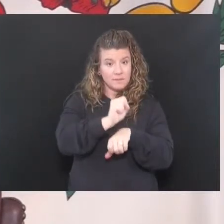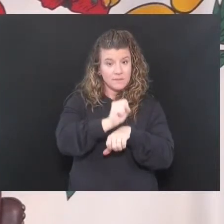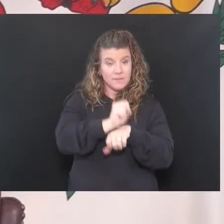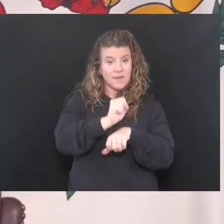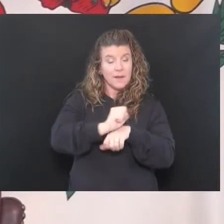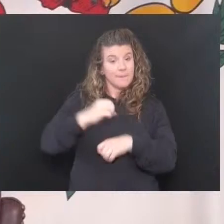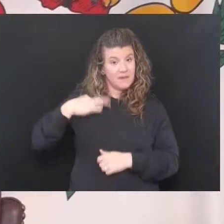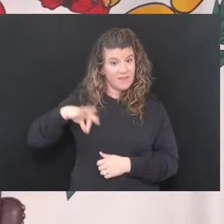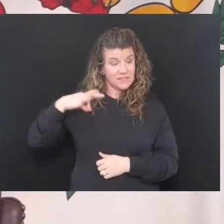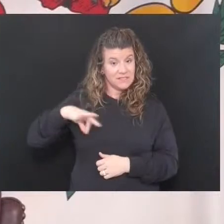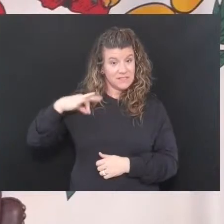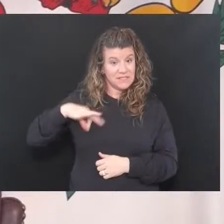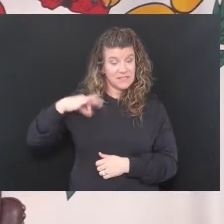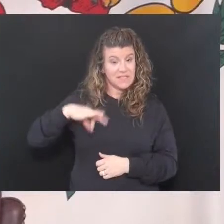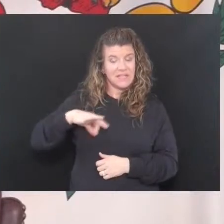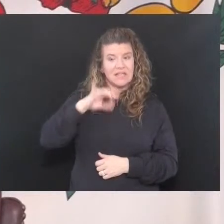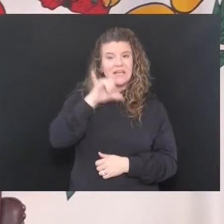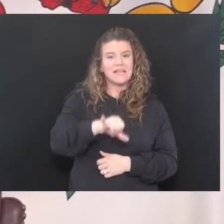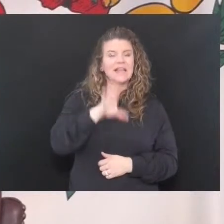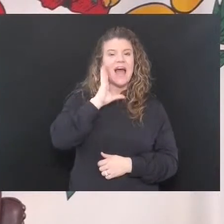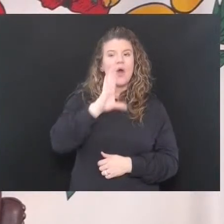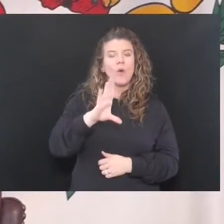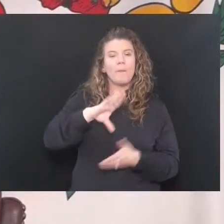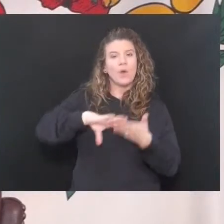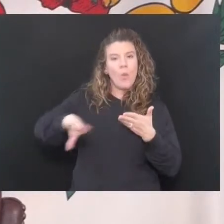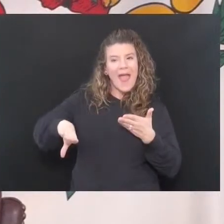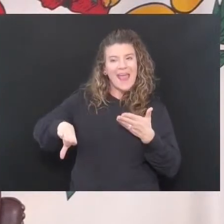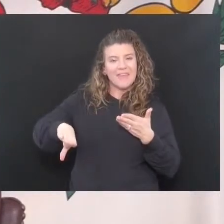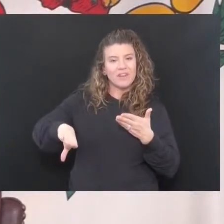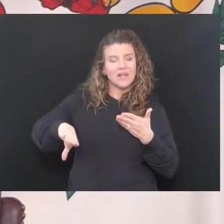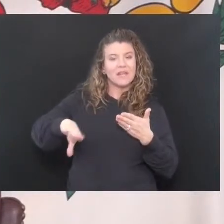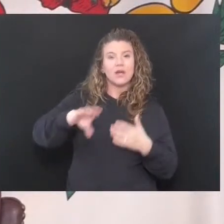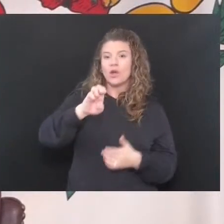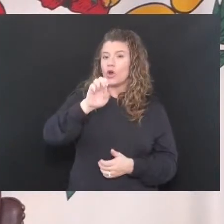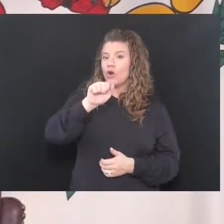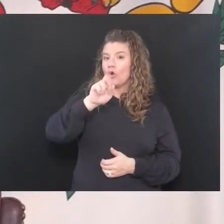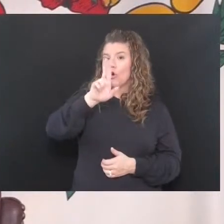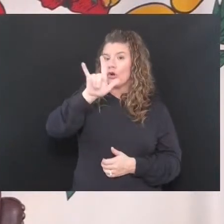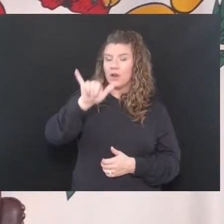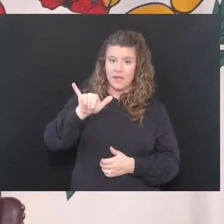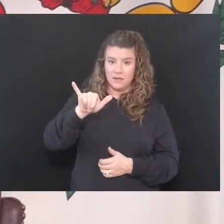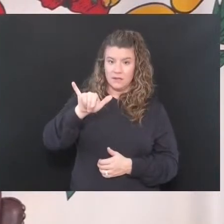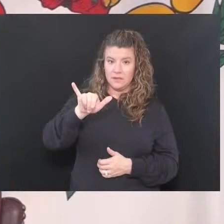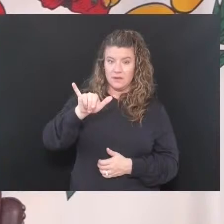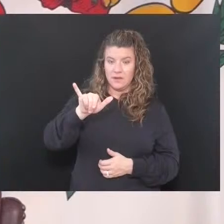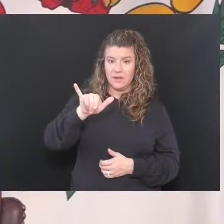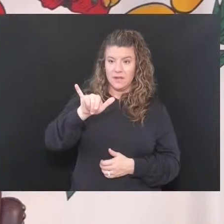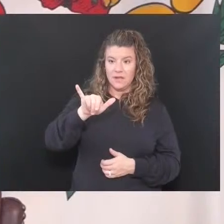unemployment benefits that will be waived early